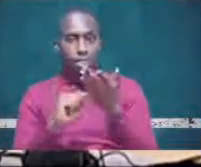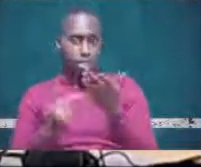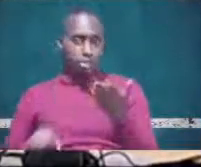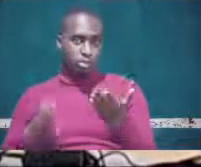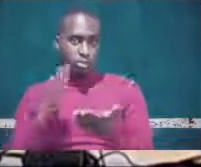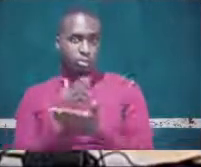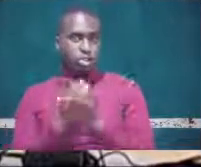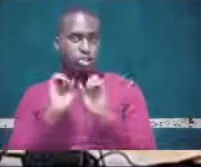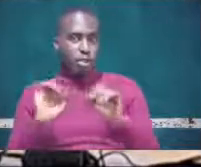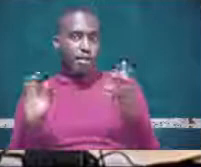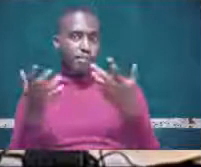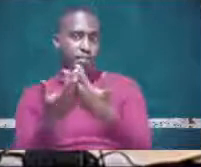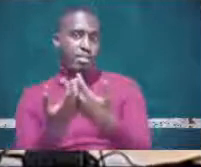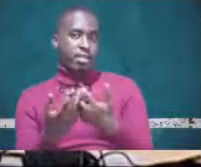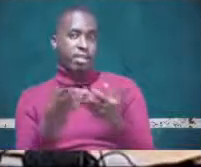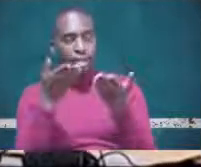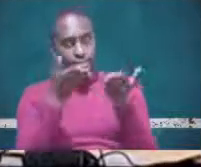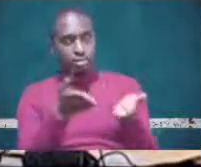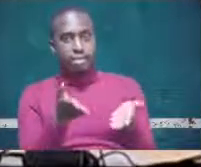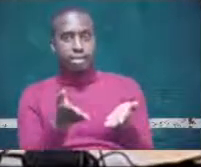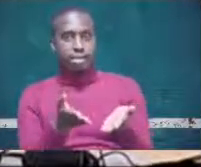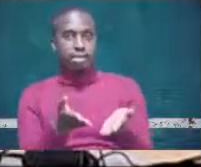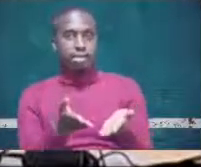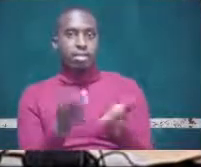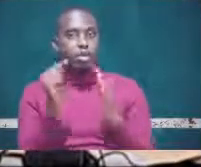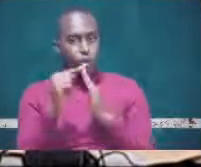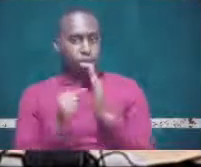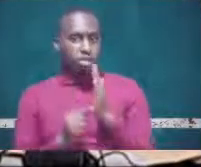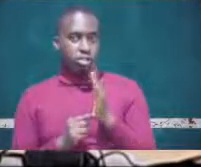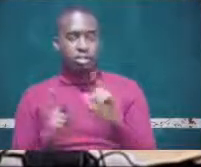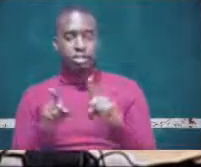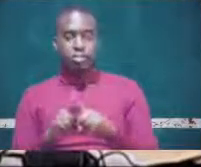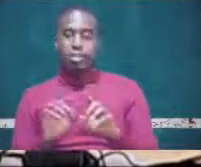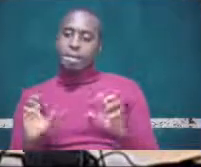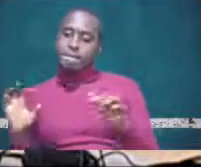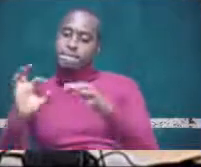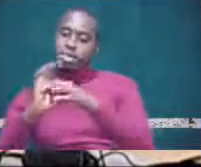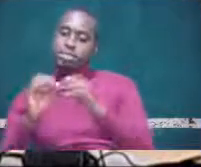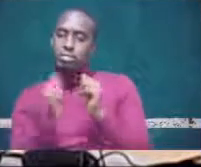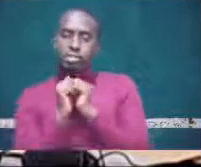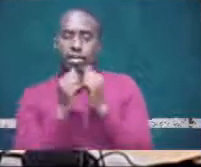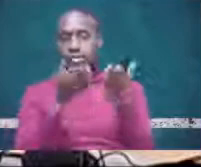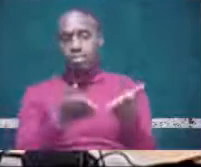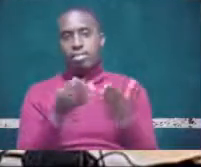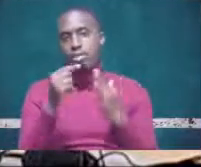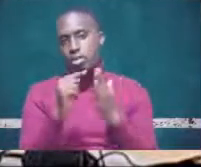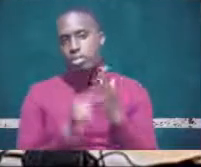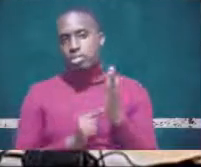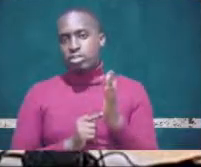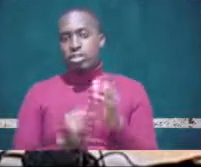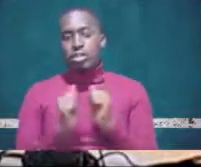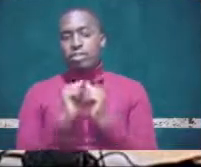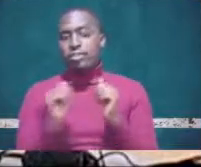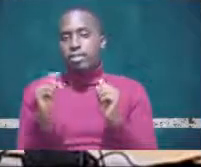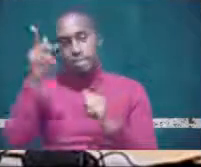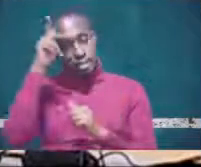that fits the existing conditions, that matches with the existing conditions, with the